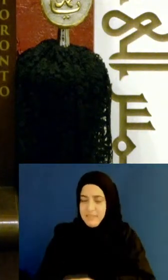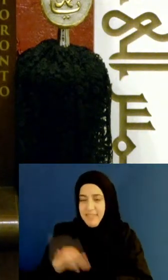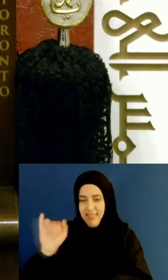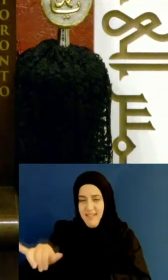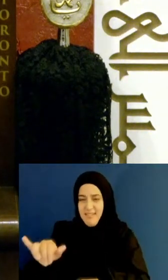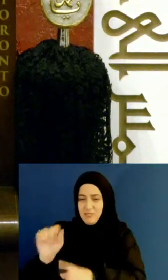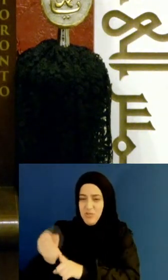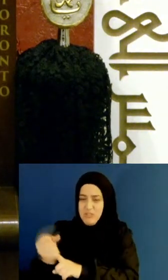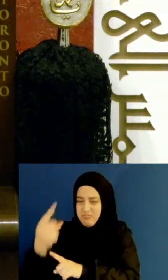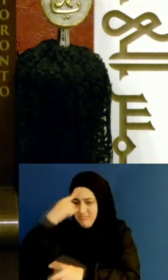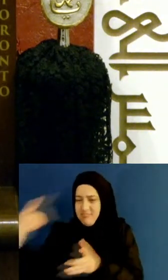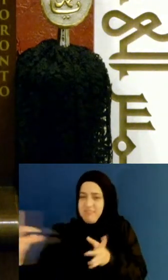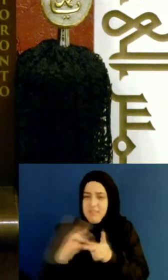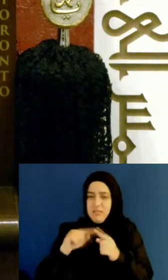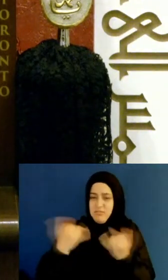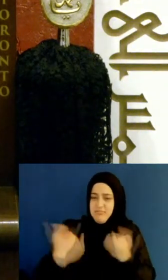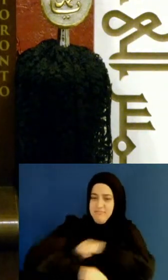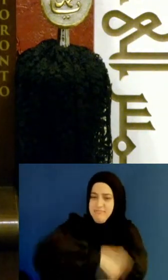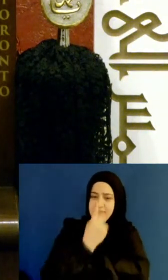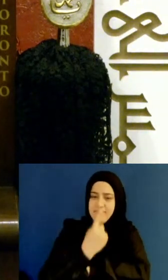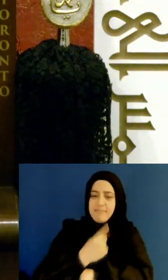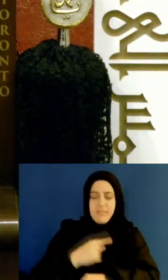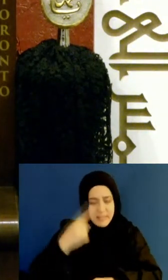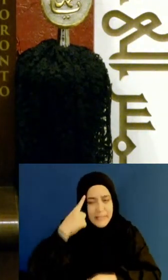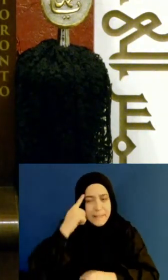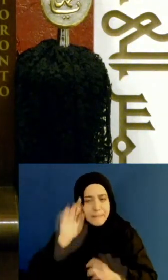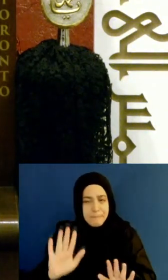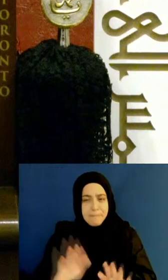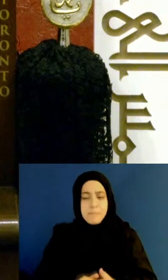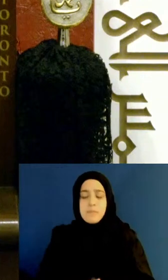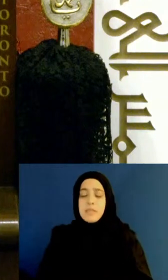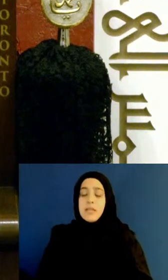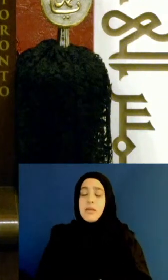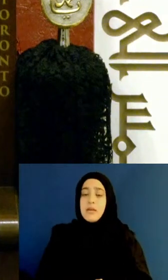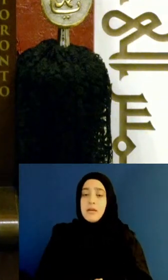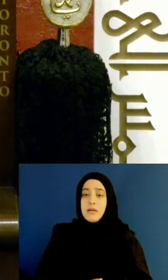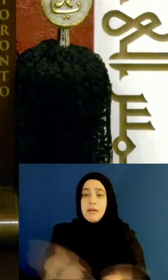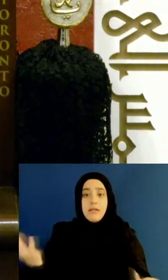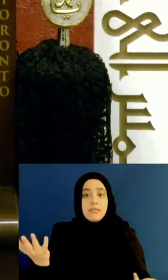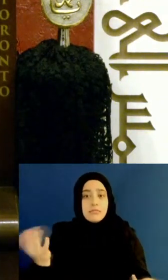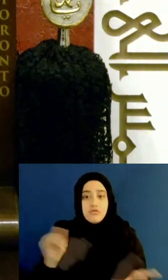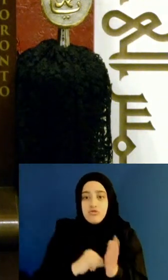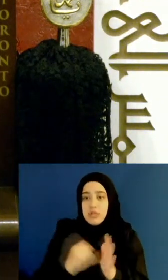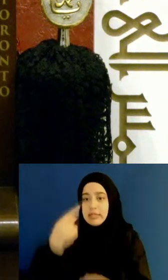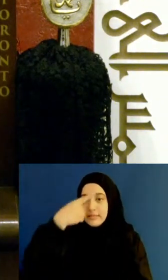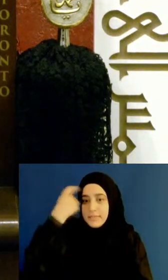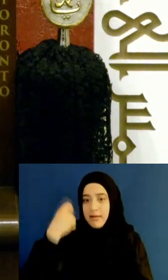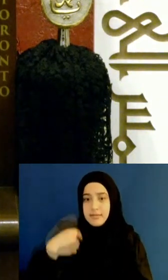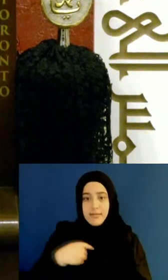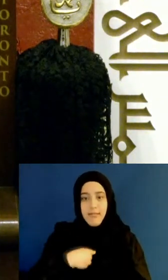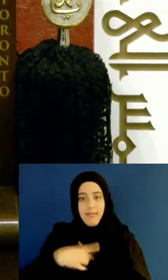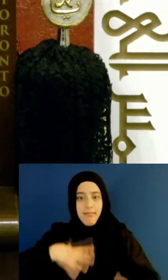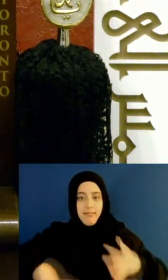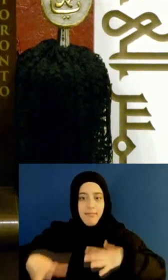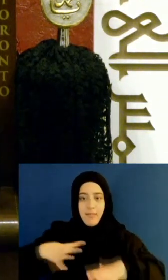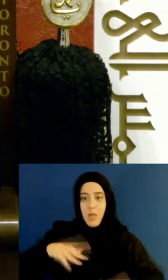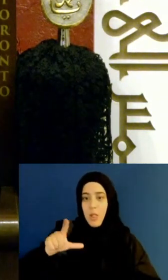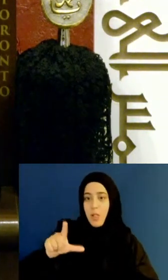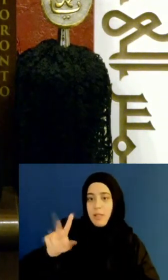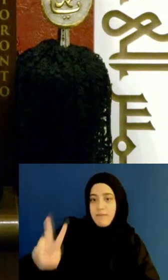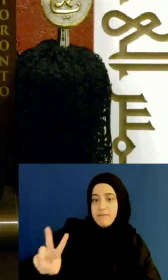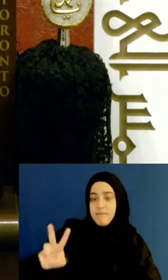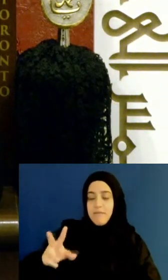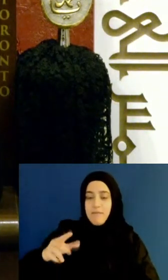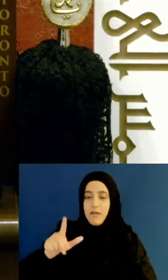Sometimes aib, just because, for example, I'm wearing a Louis Vuitton outfit, that I'm going to